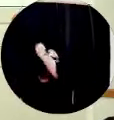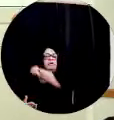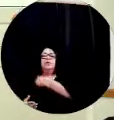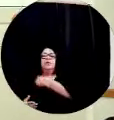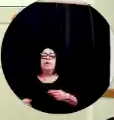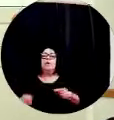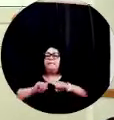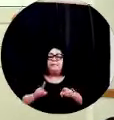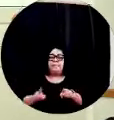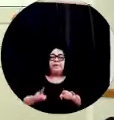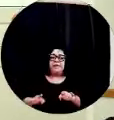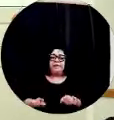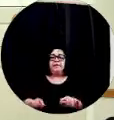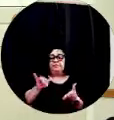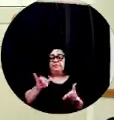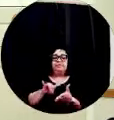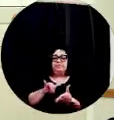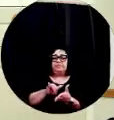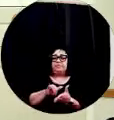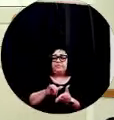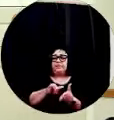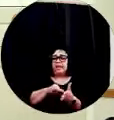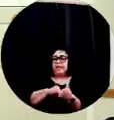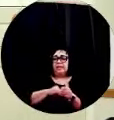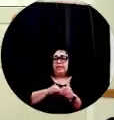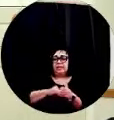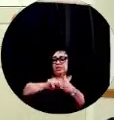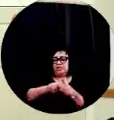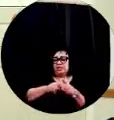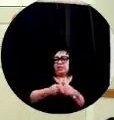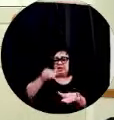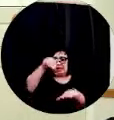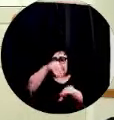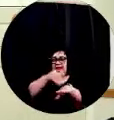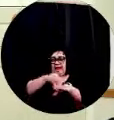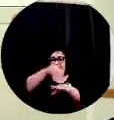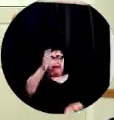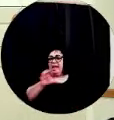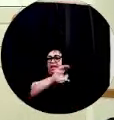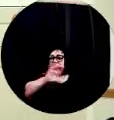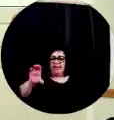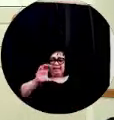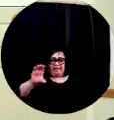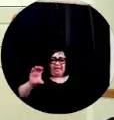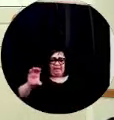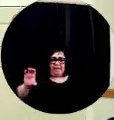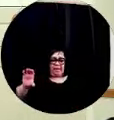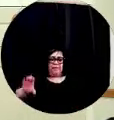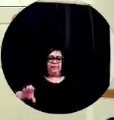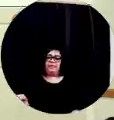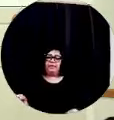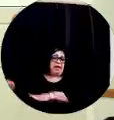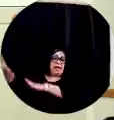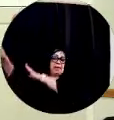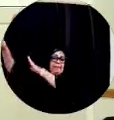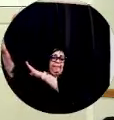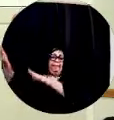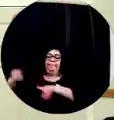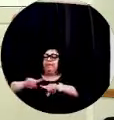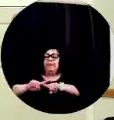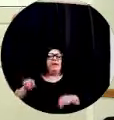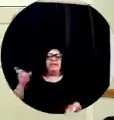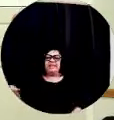at Calvary. They put him in a borrowed tomb, but that's not where he got the victory. But early, I